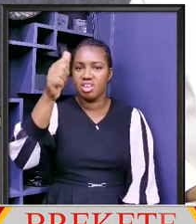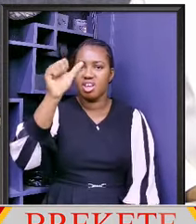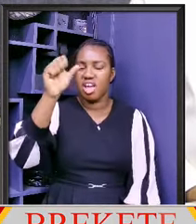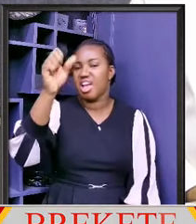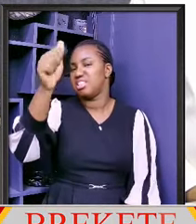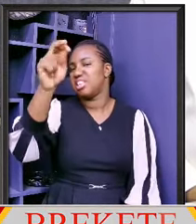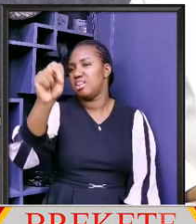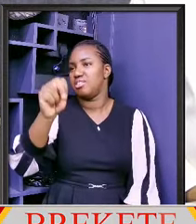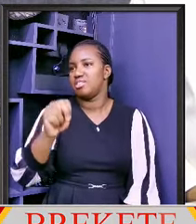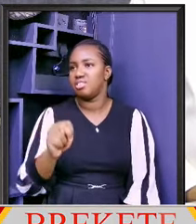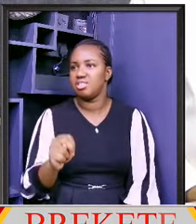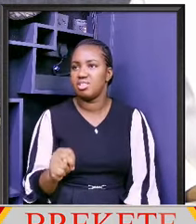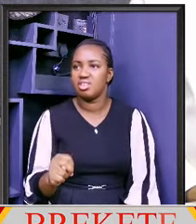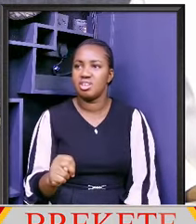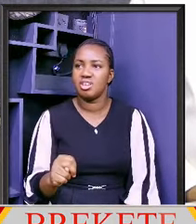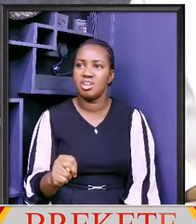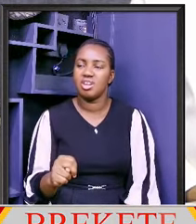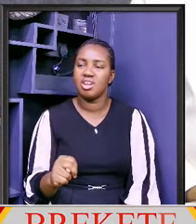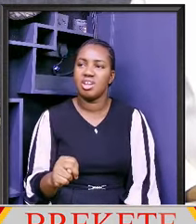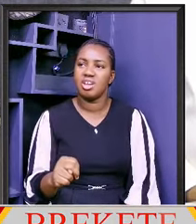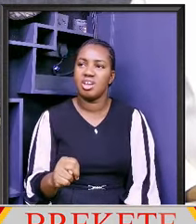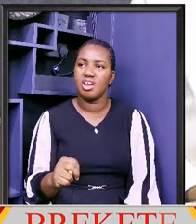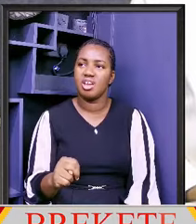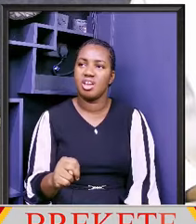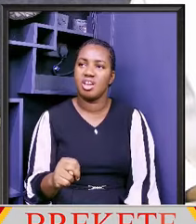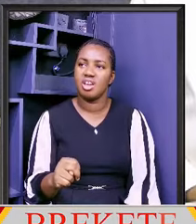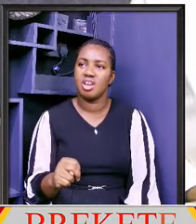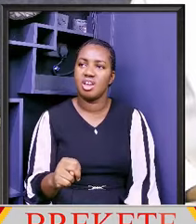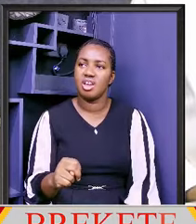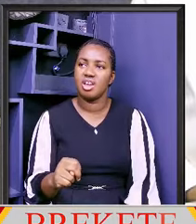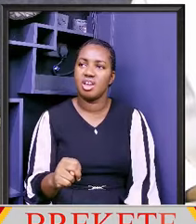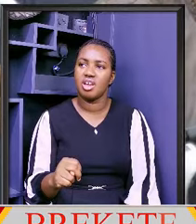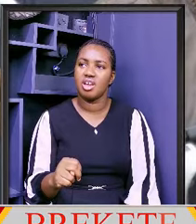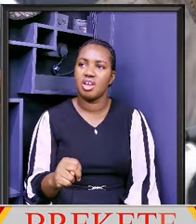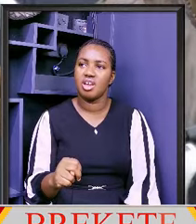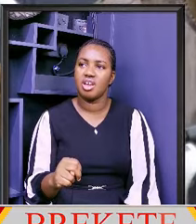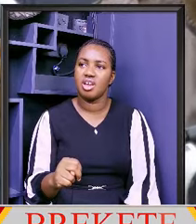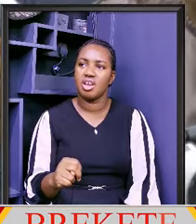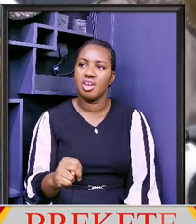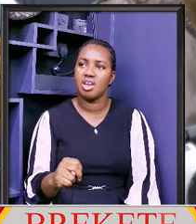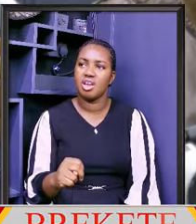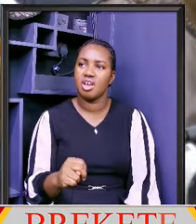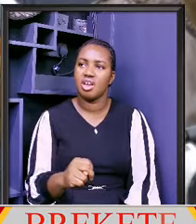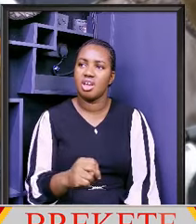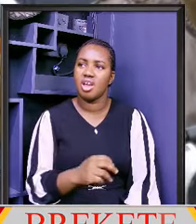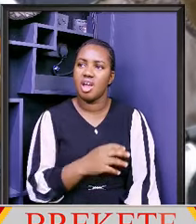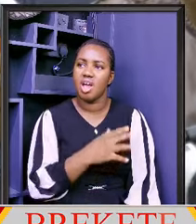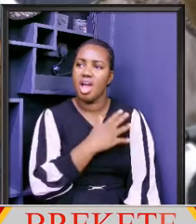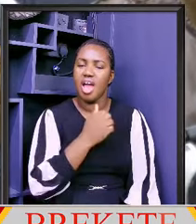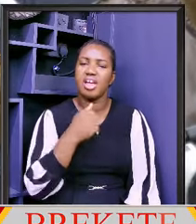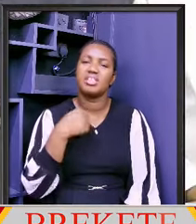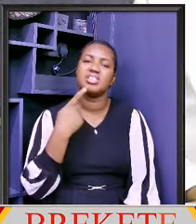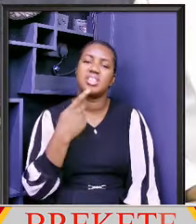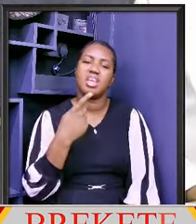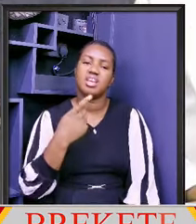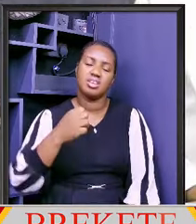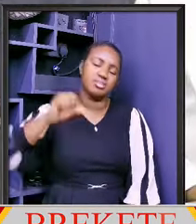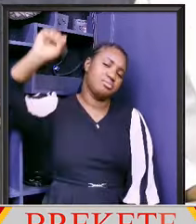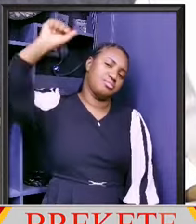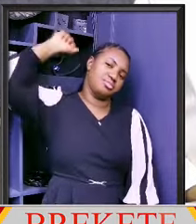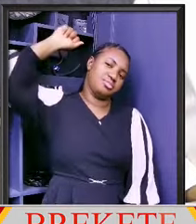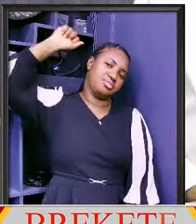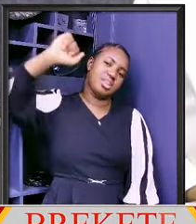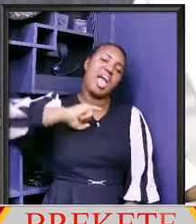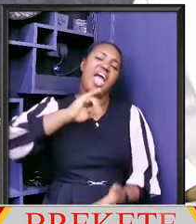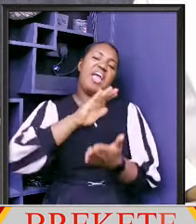like this. Through the back? With left hand. He said, "I'm forgiving you everything you did to me." I